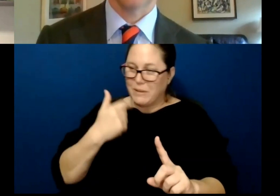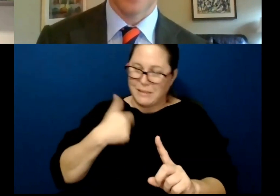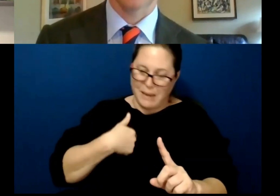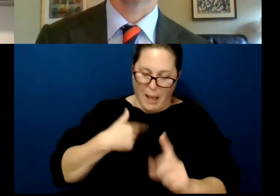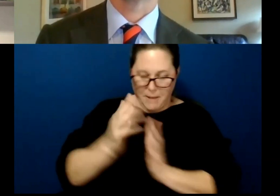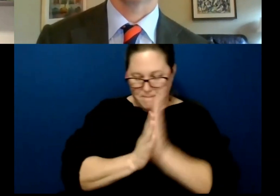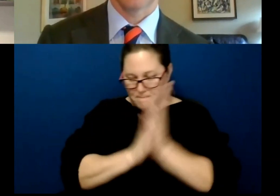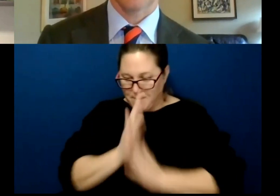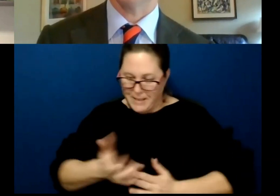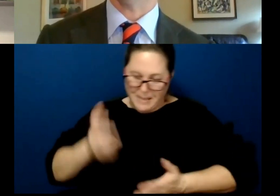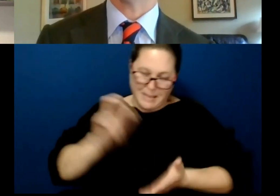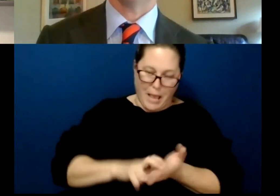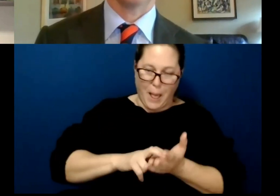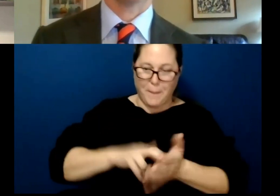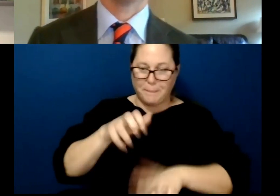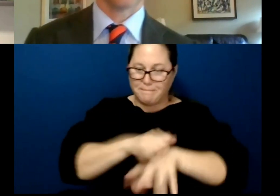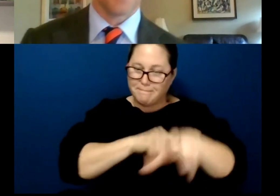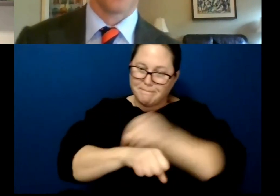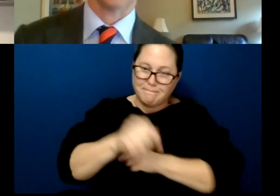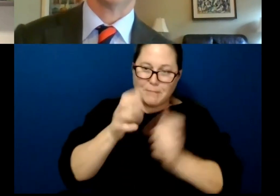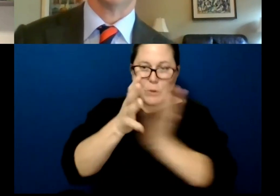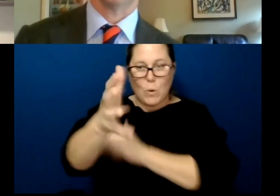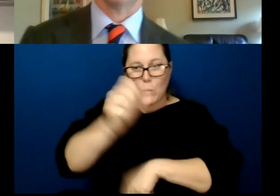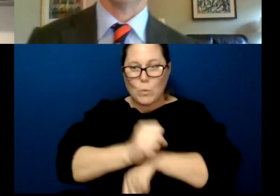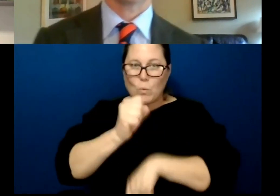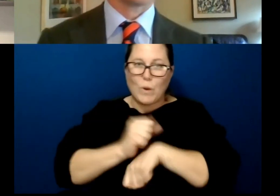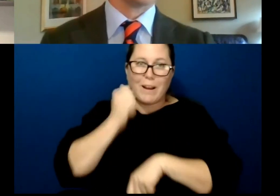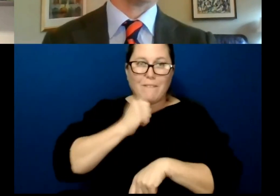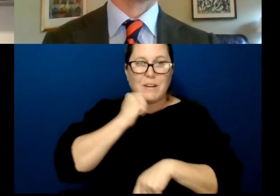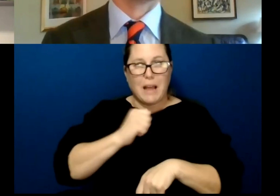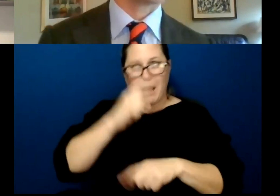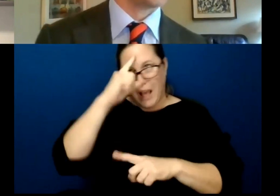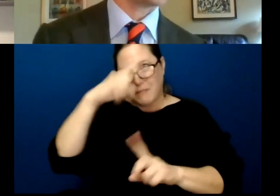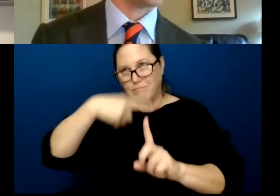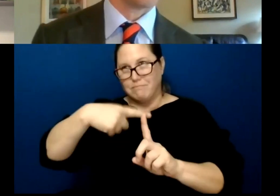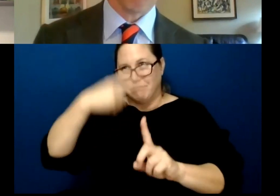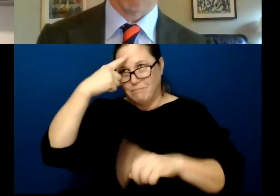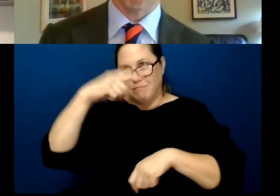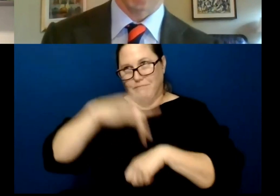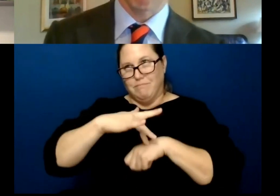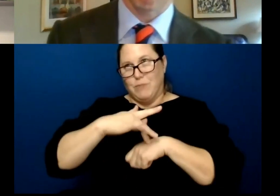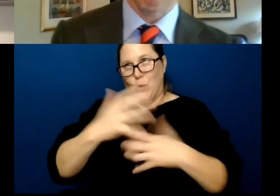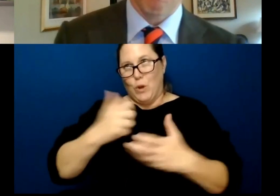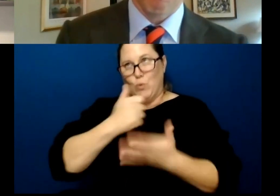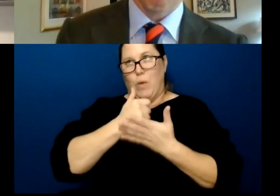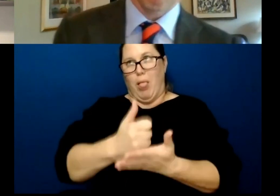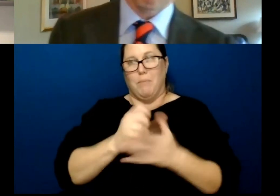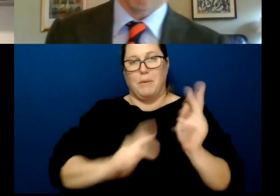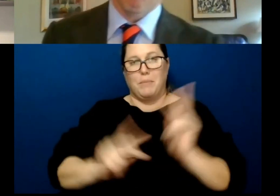and I'm happy to be there. Love it. So, yeah. Thank you. Mr. Fermil, what's your response there?